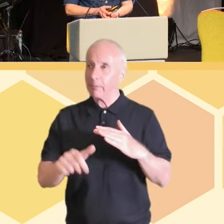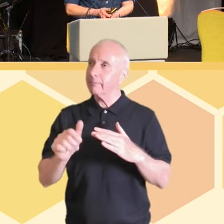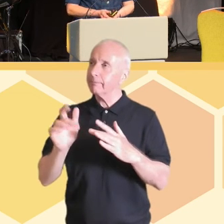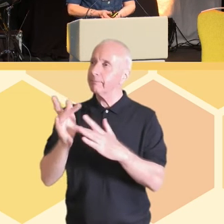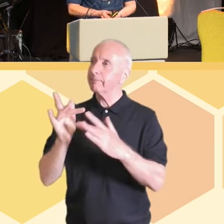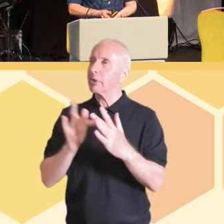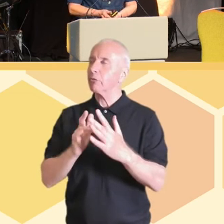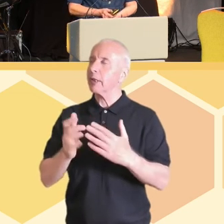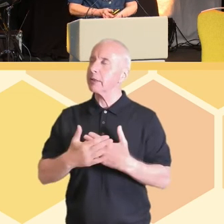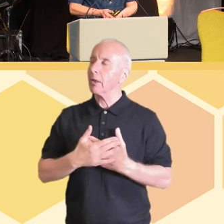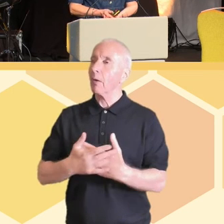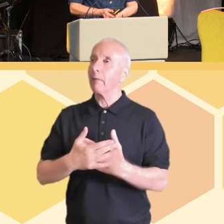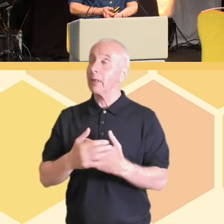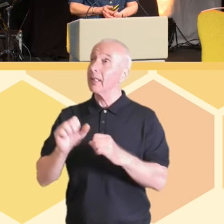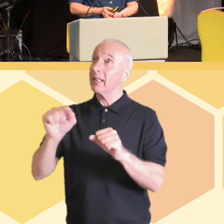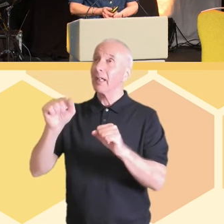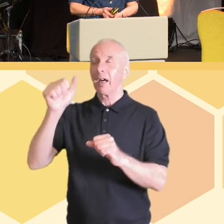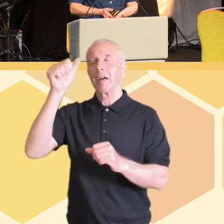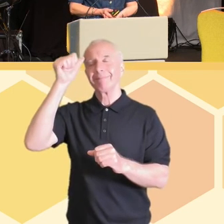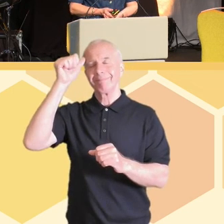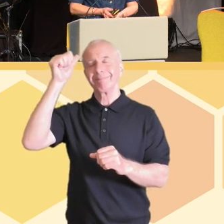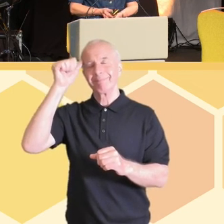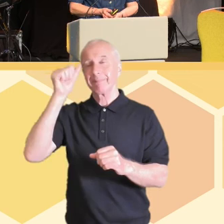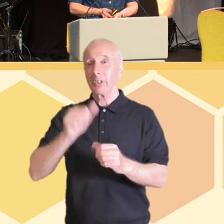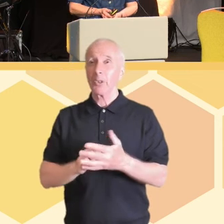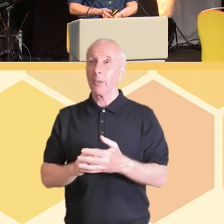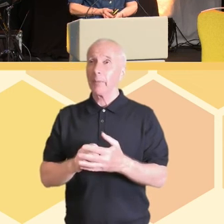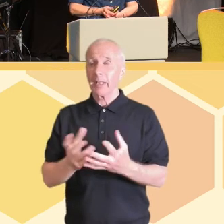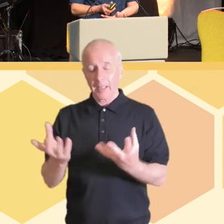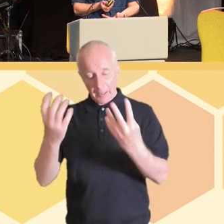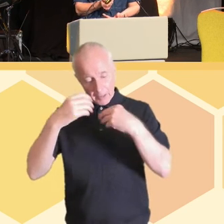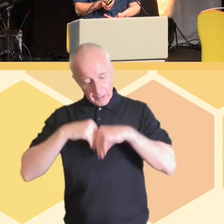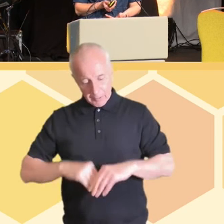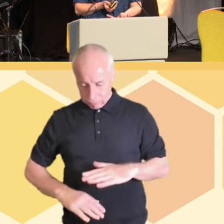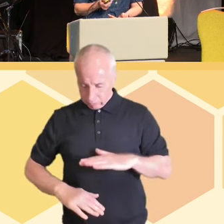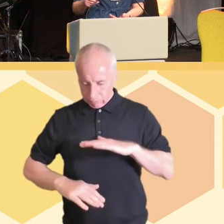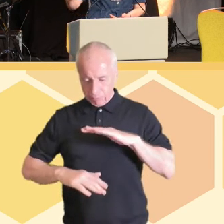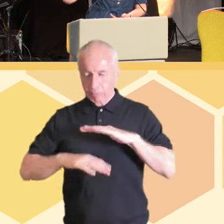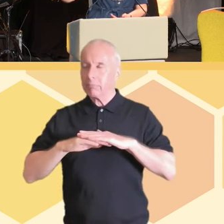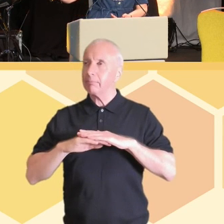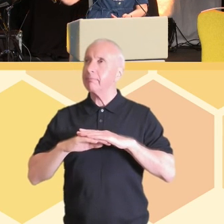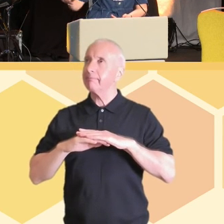surpasses knowledge, that you may be filled to the measure of the fullness of God.